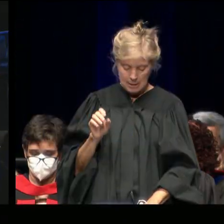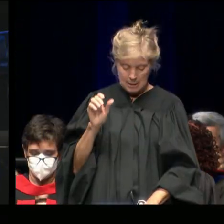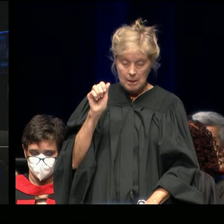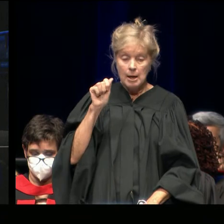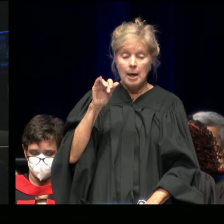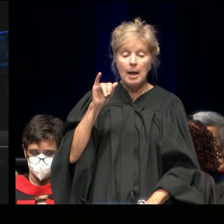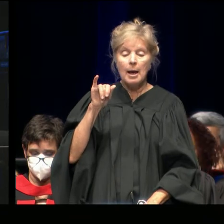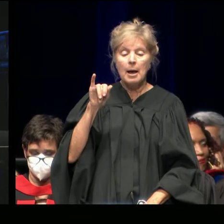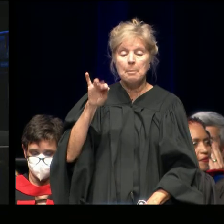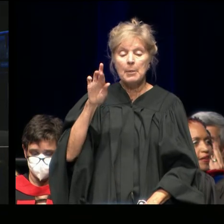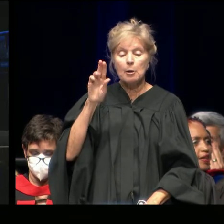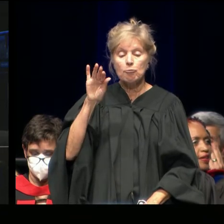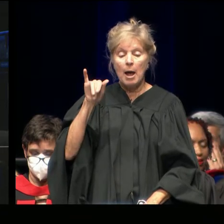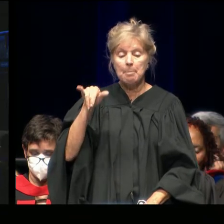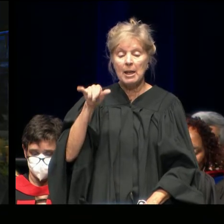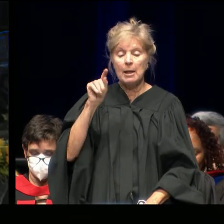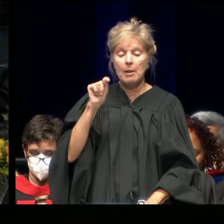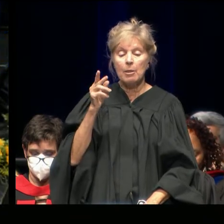Abirami Tureiraja.